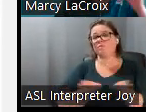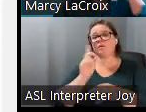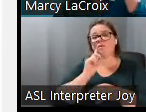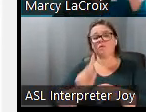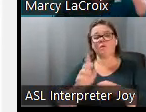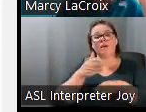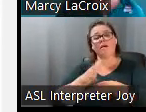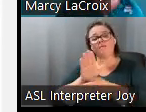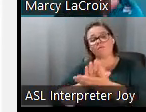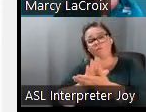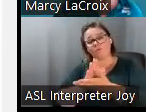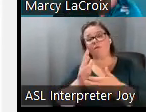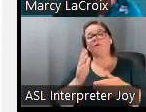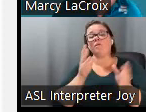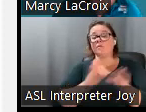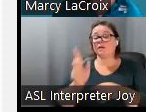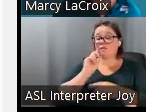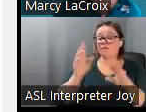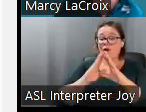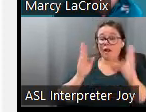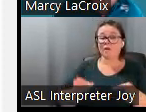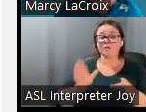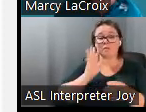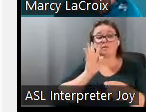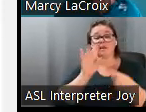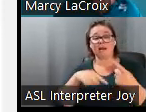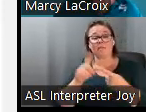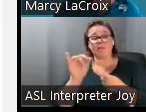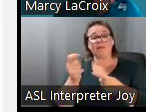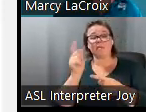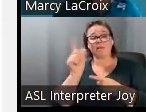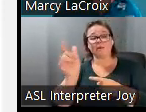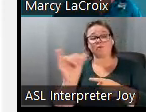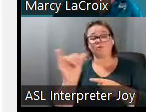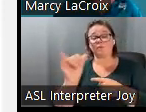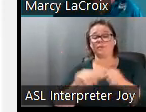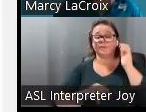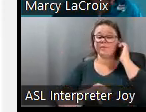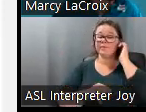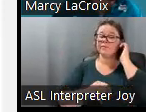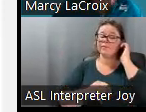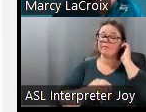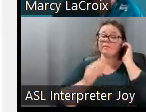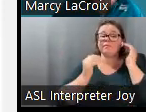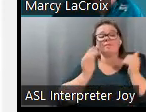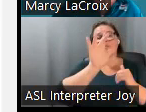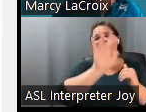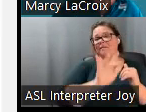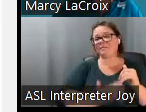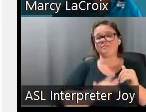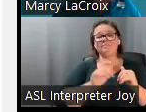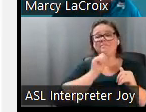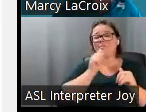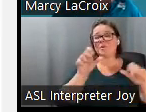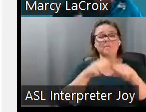after school, planning for housing. And we're going to talk a little bit about that later on too. So click around in there. You're not going to break